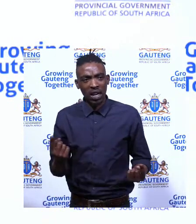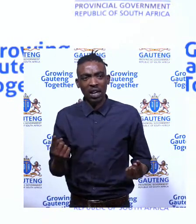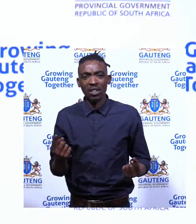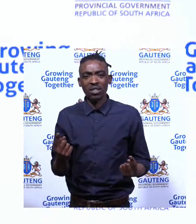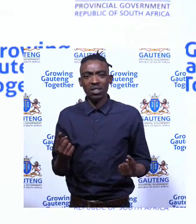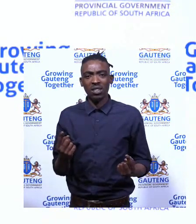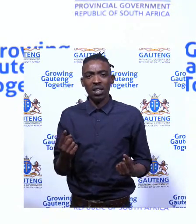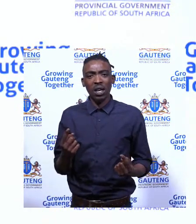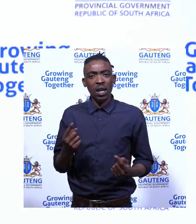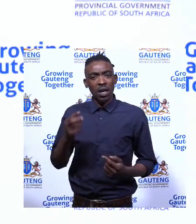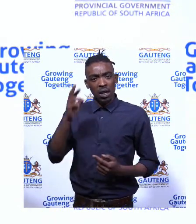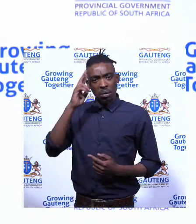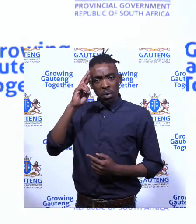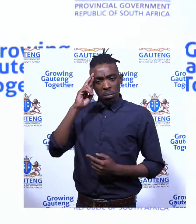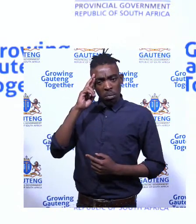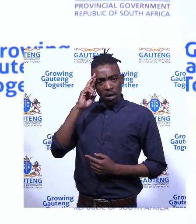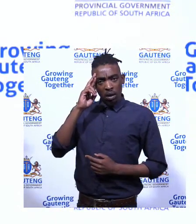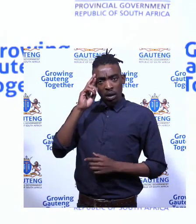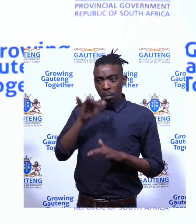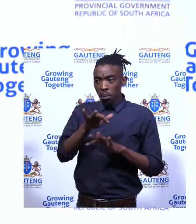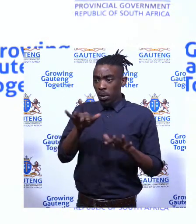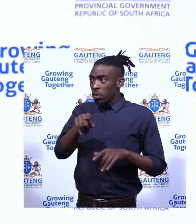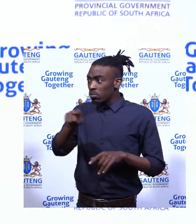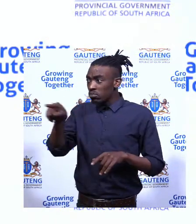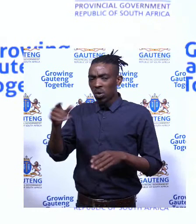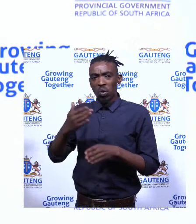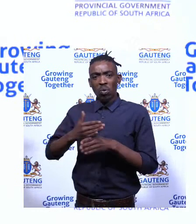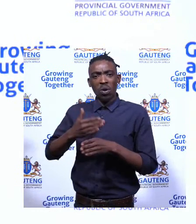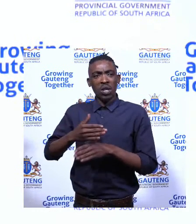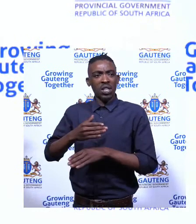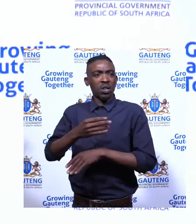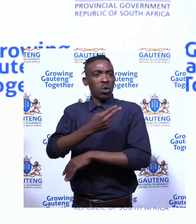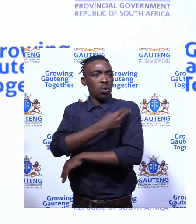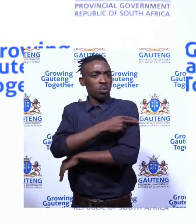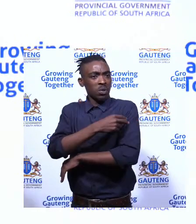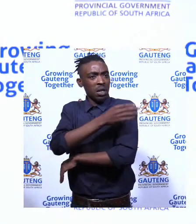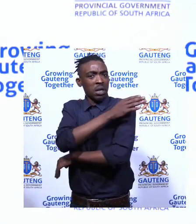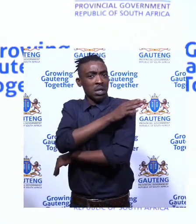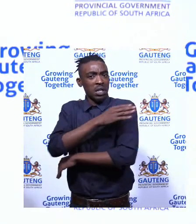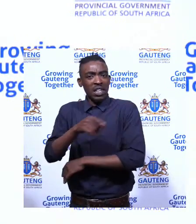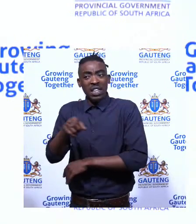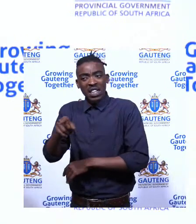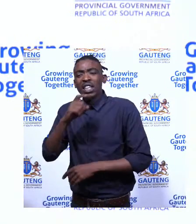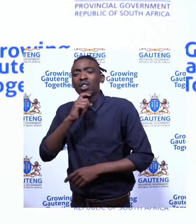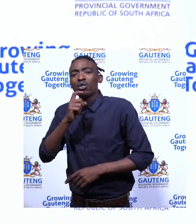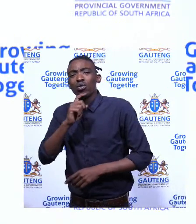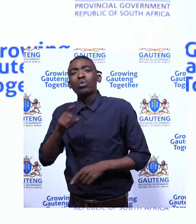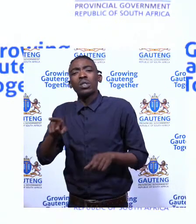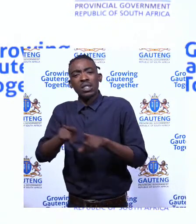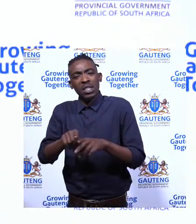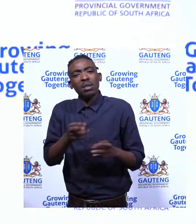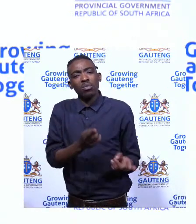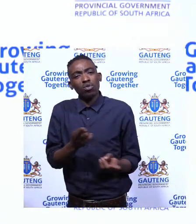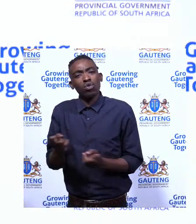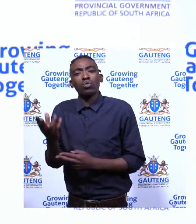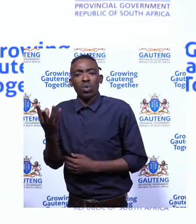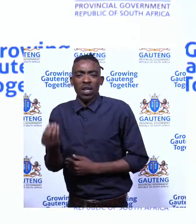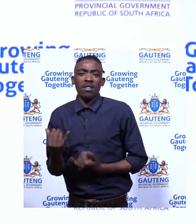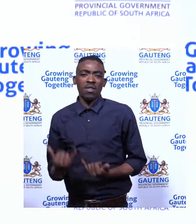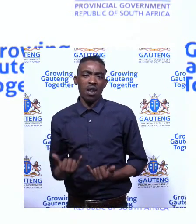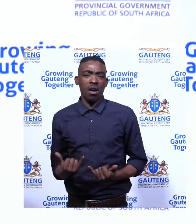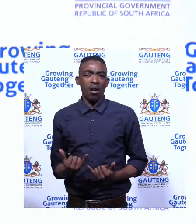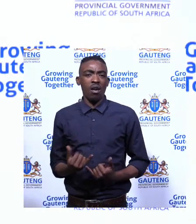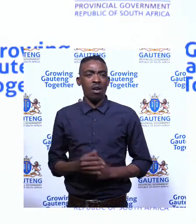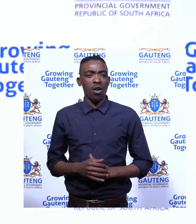are also getting affected, reducing the limited resources that is already there. And